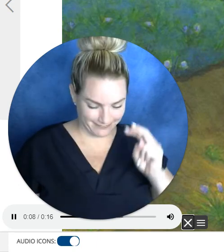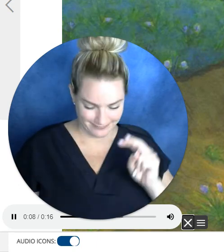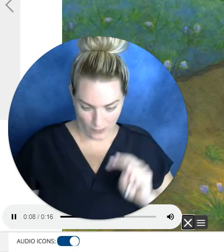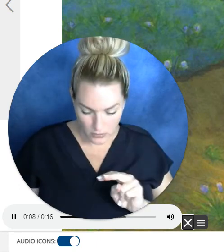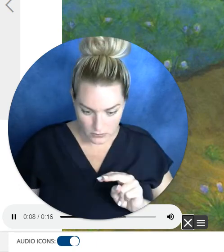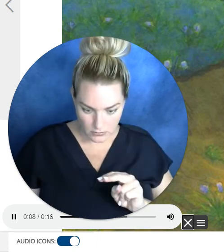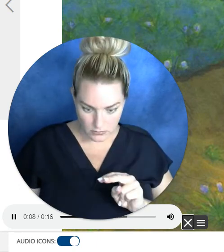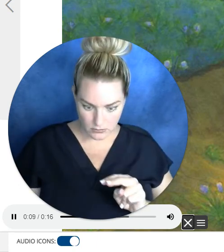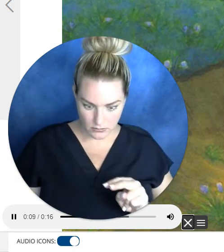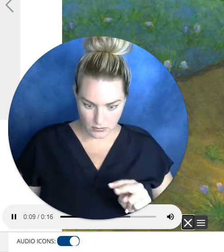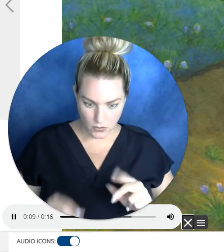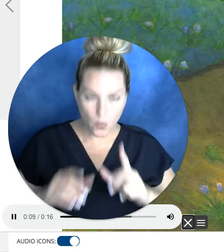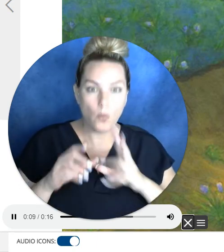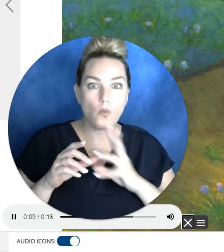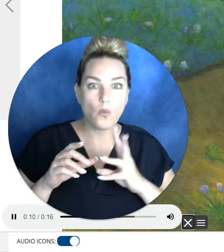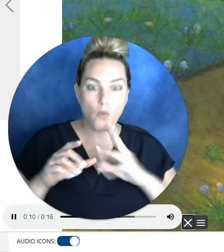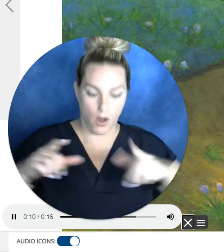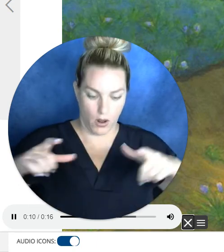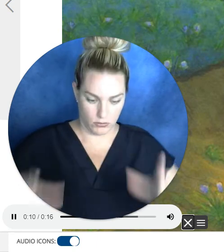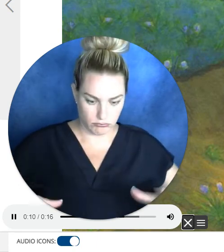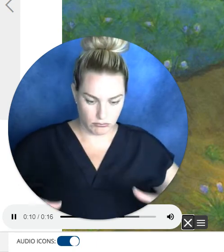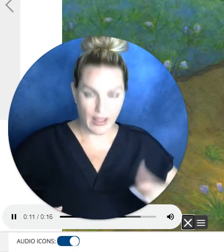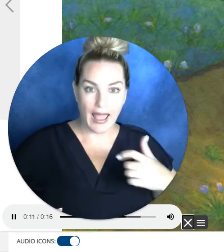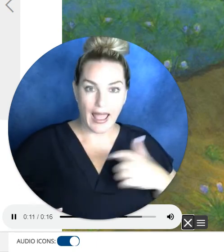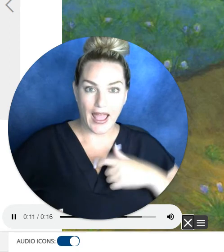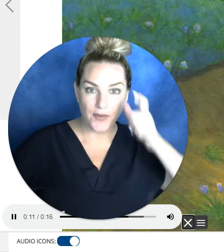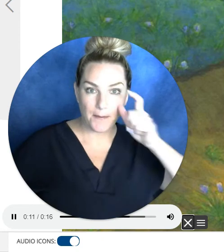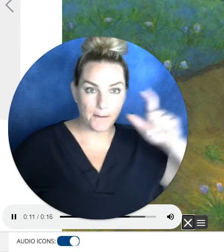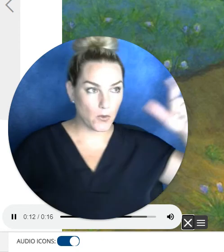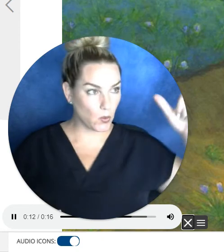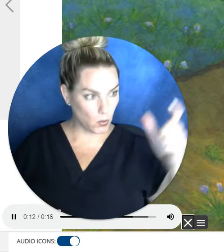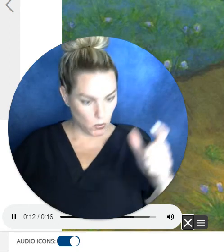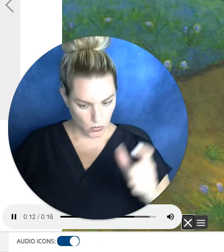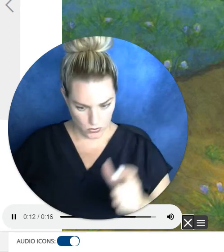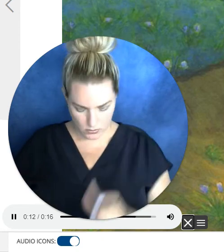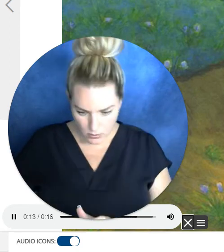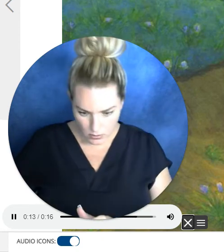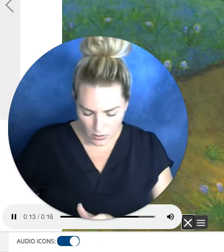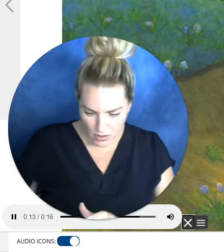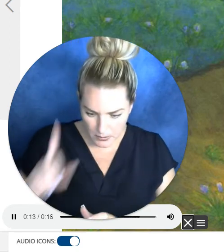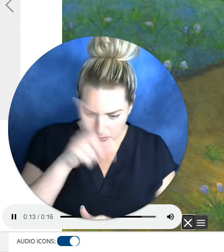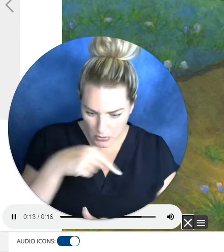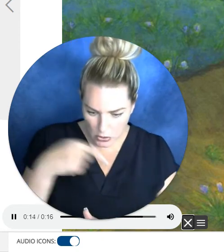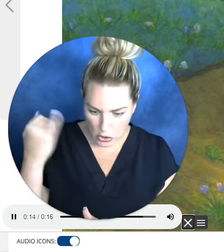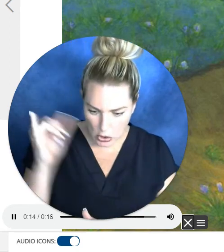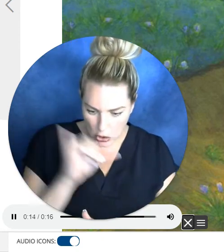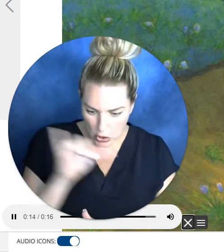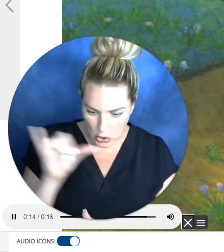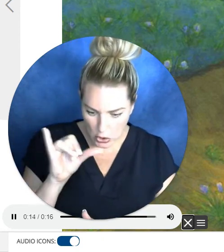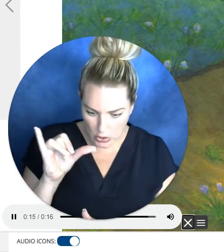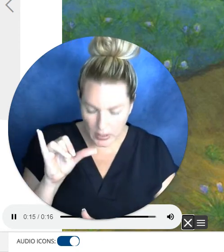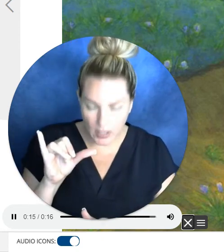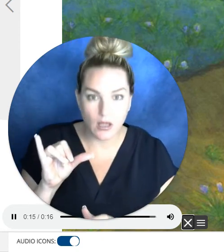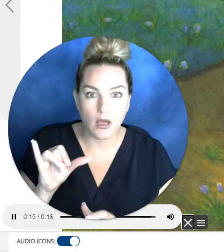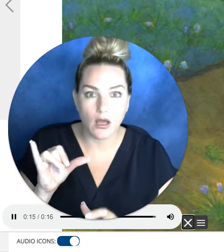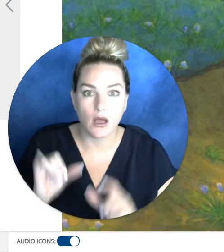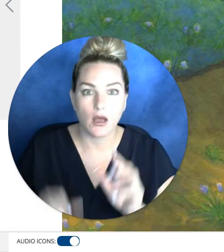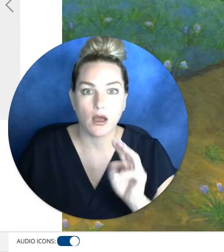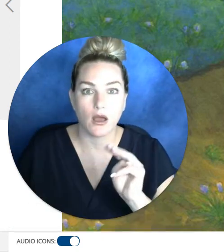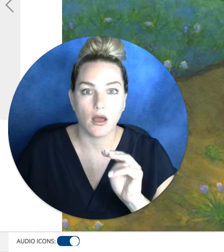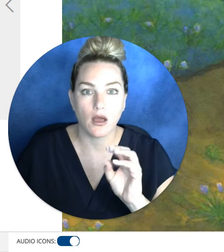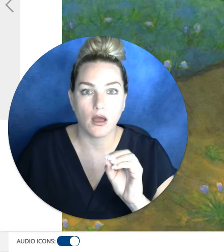something floating in the puddle beside him. It was pale and wrinkled, but Mole recognized it at once.